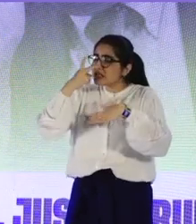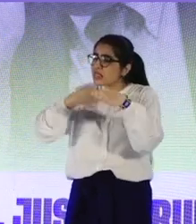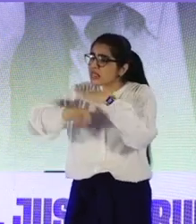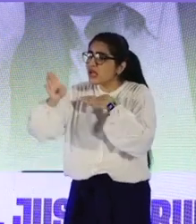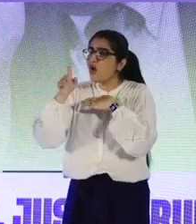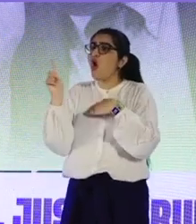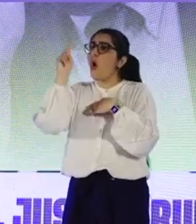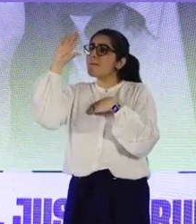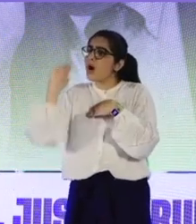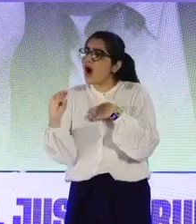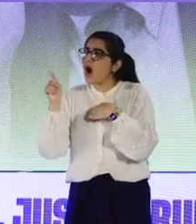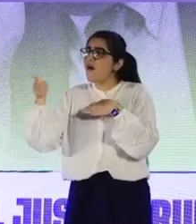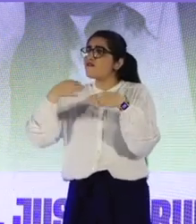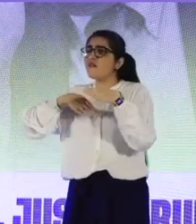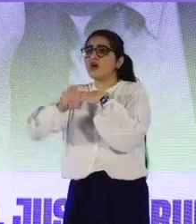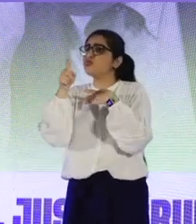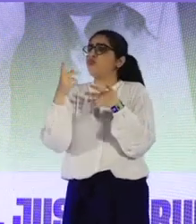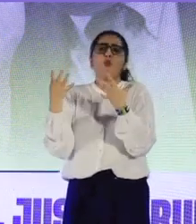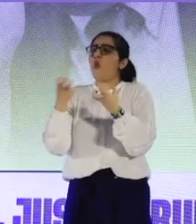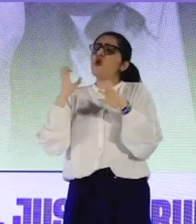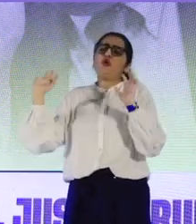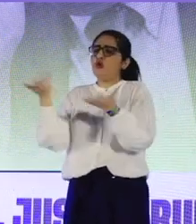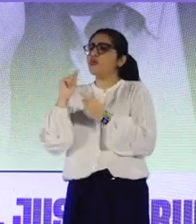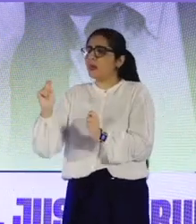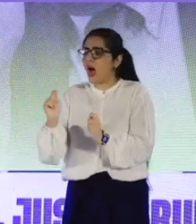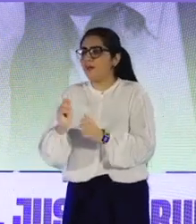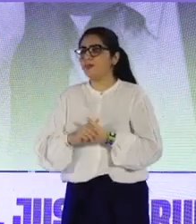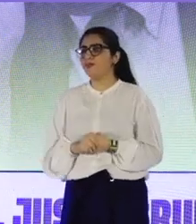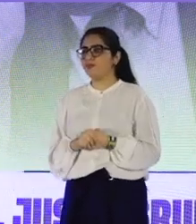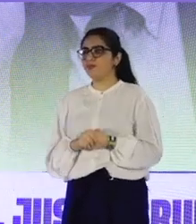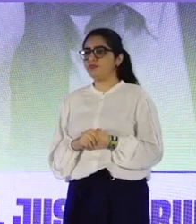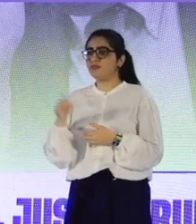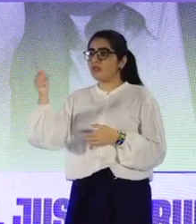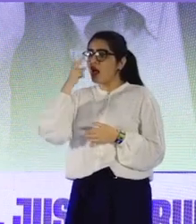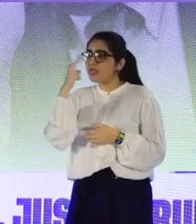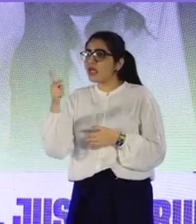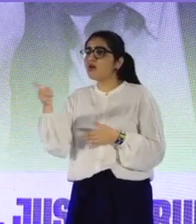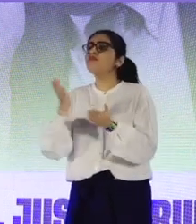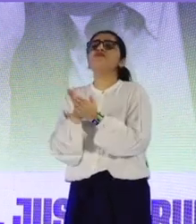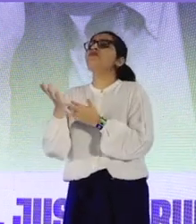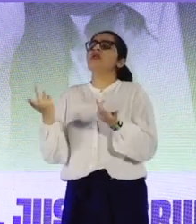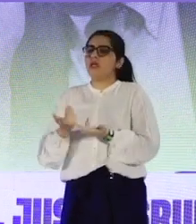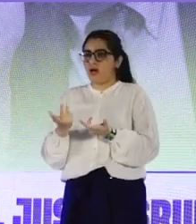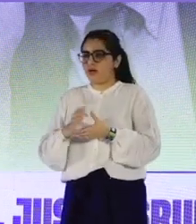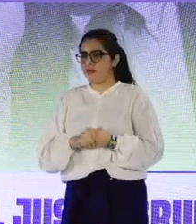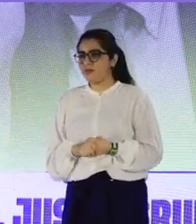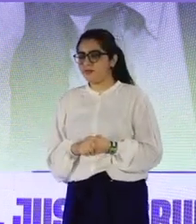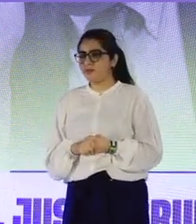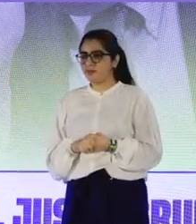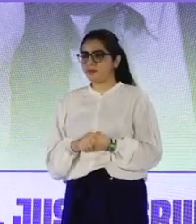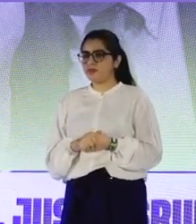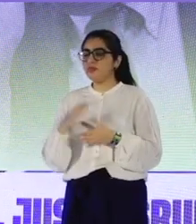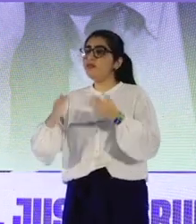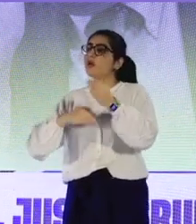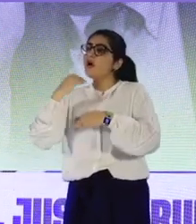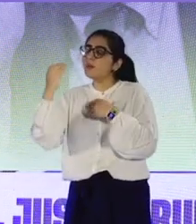young person could just go in and say whatever they want. Shuru mein jaake galiyan khaliyan dete the to see whether we were real, right? And our